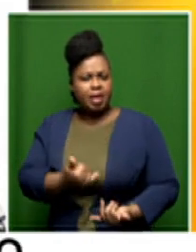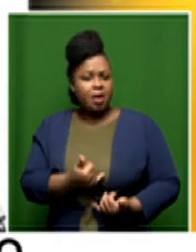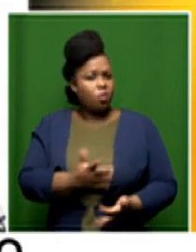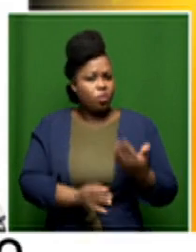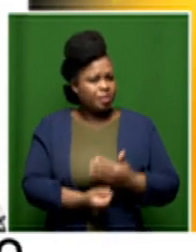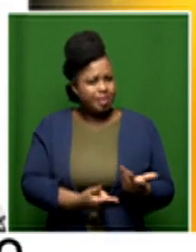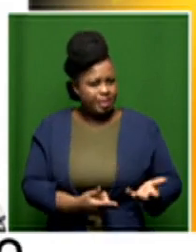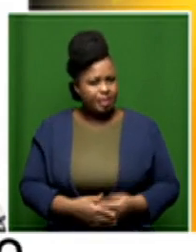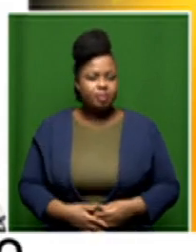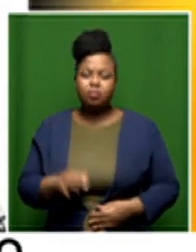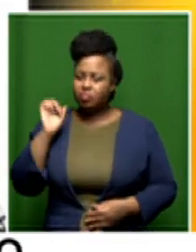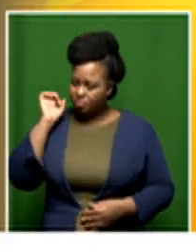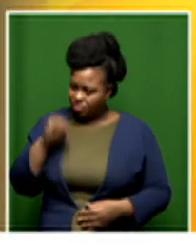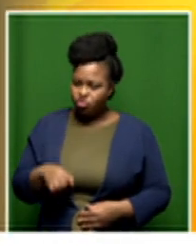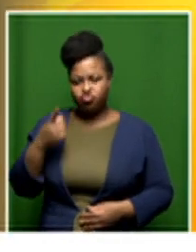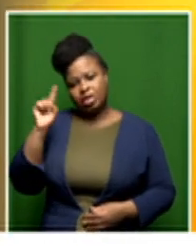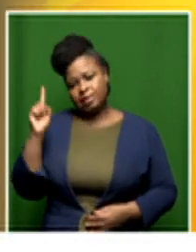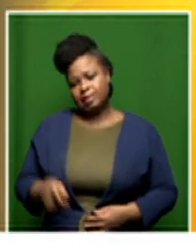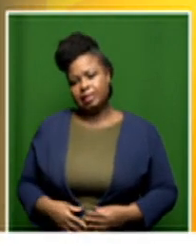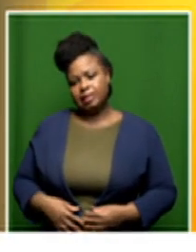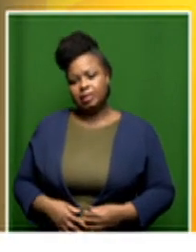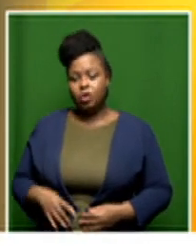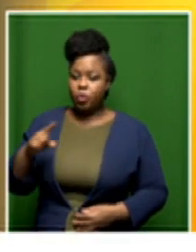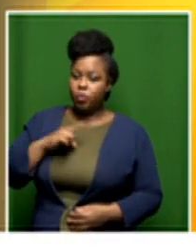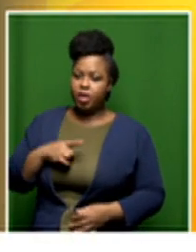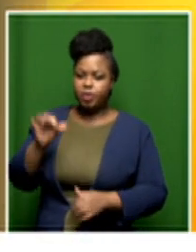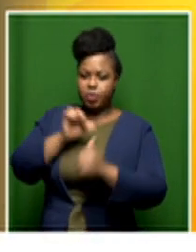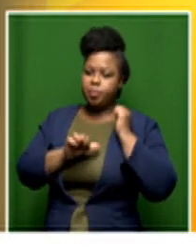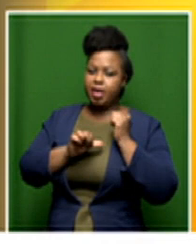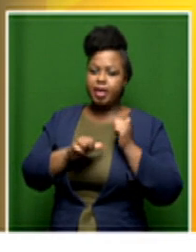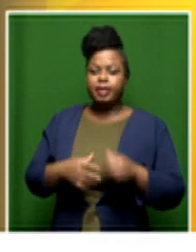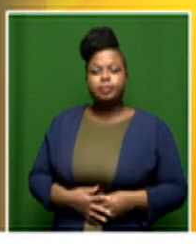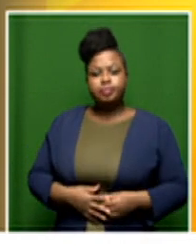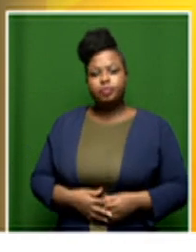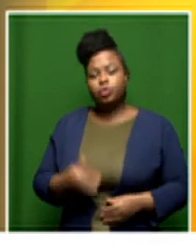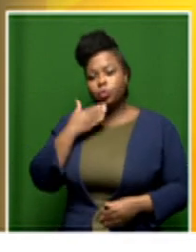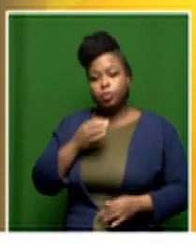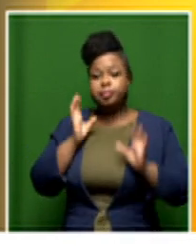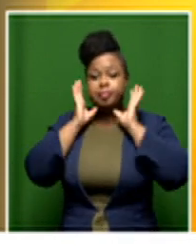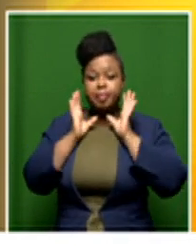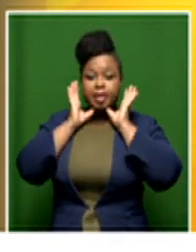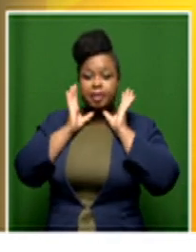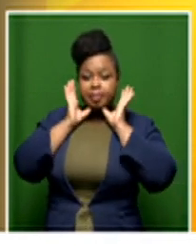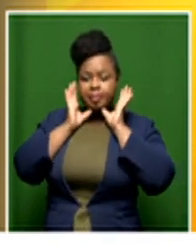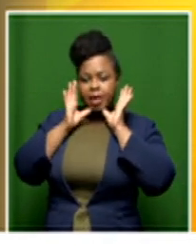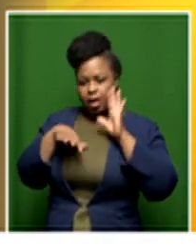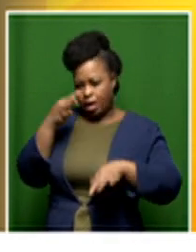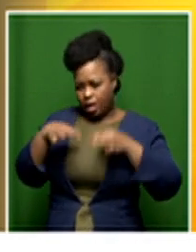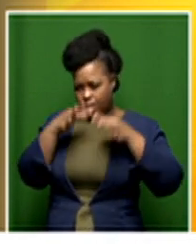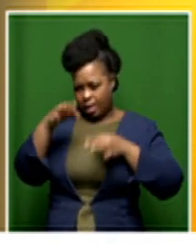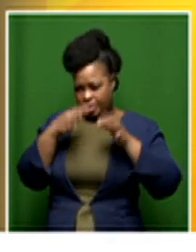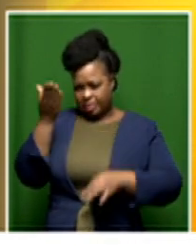is. Leanne, you are so right. Let's go back to Mr. Julius Malema's analogy.